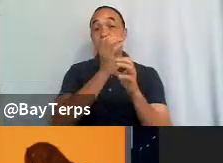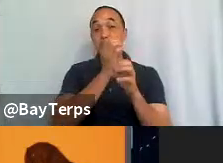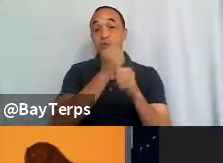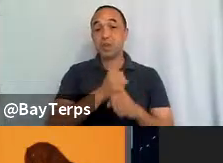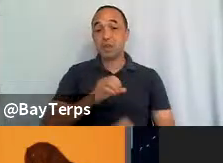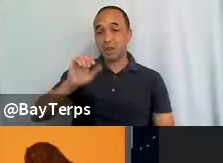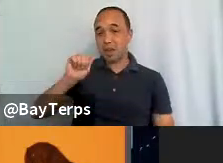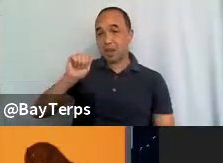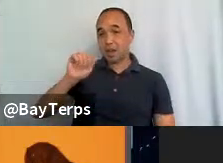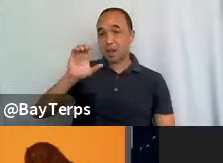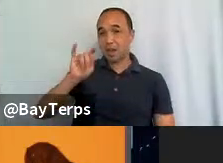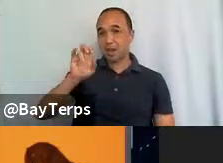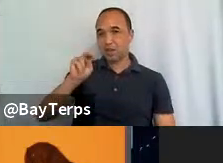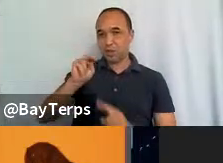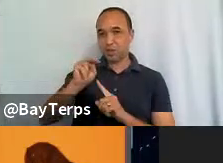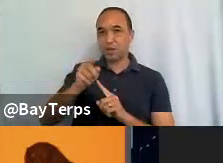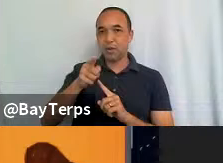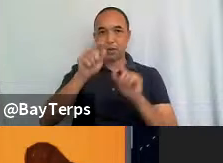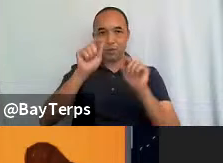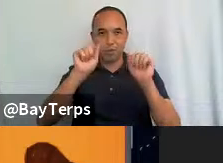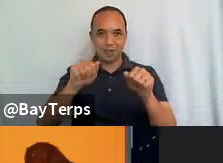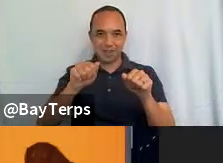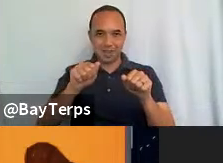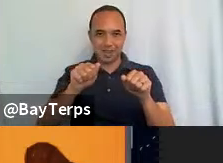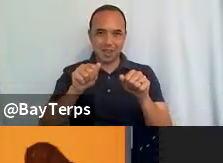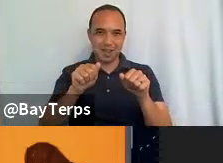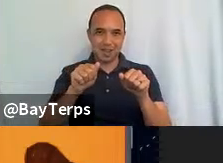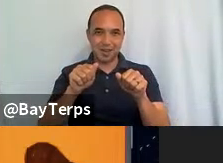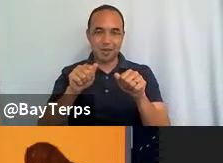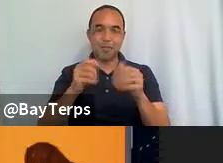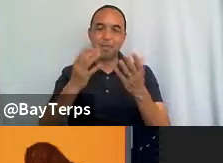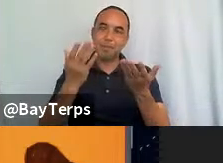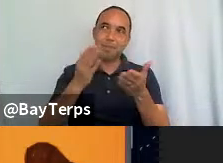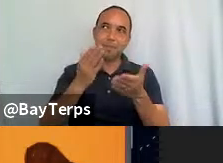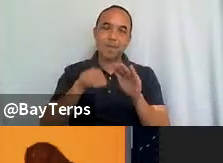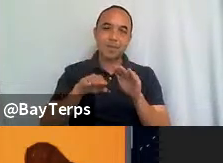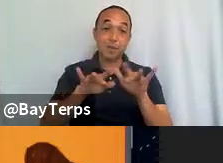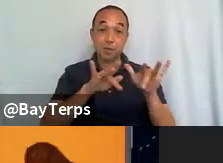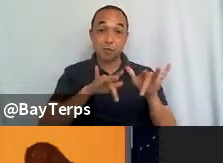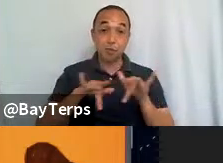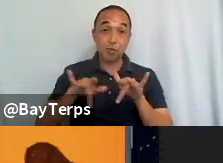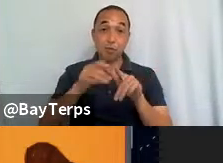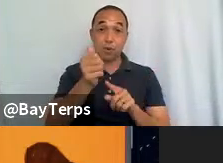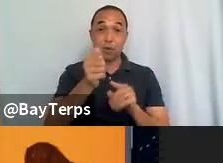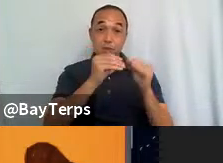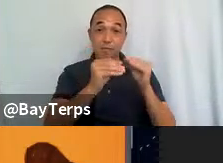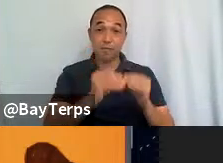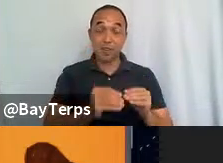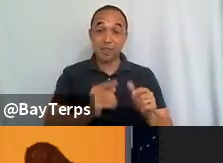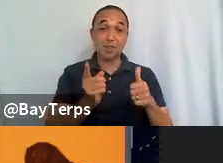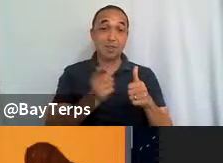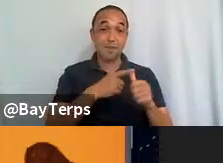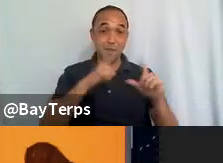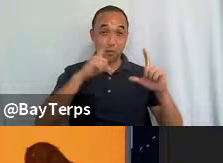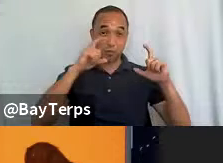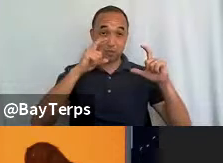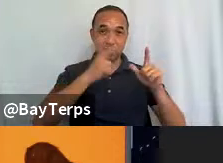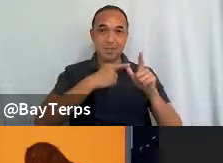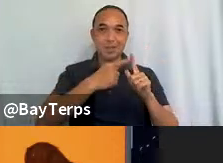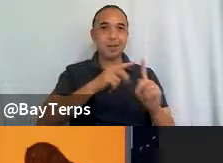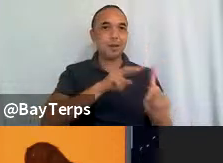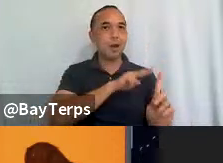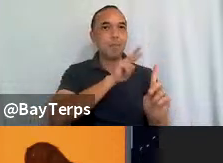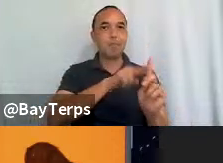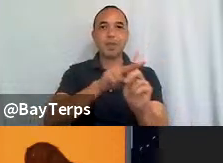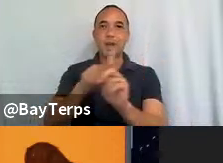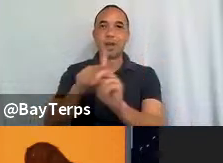basically record the motions of yourself fixing the first image and then just apply that exact